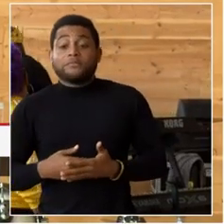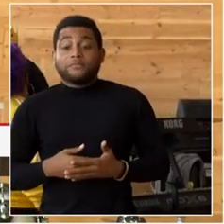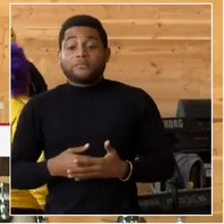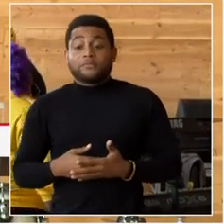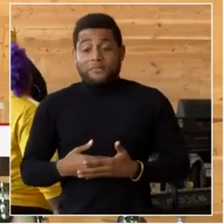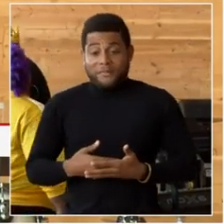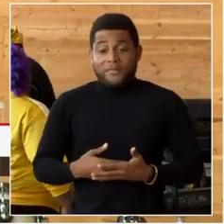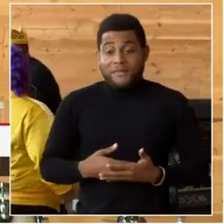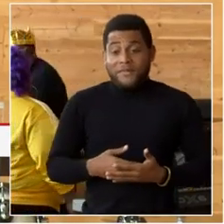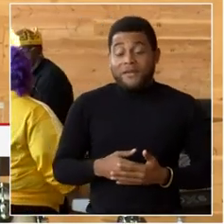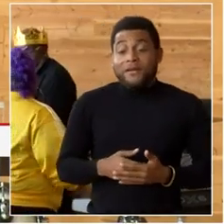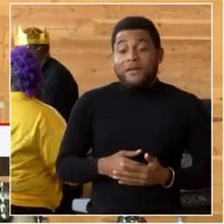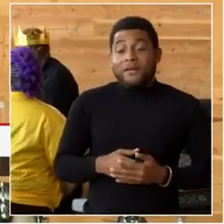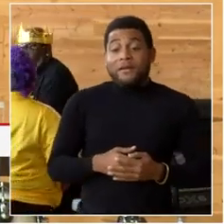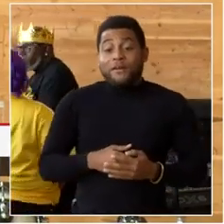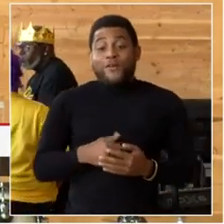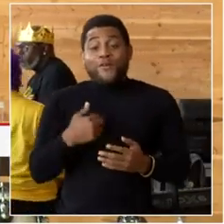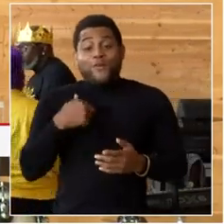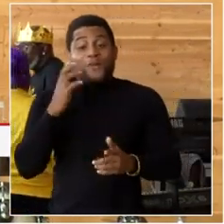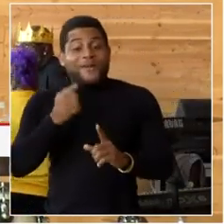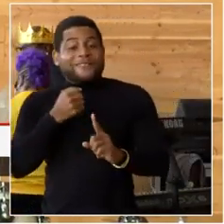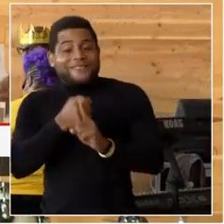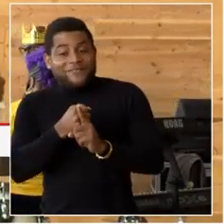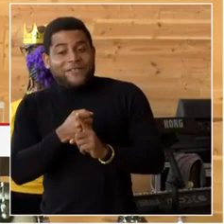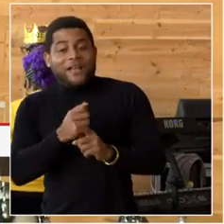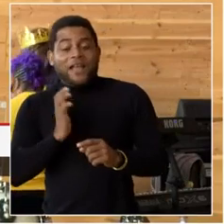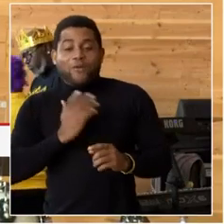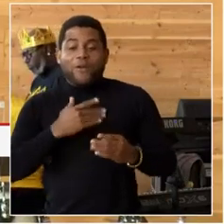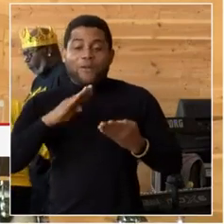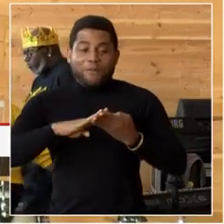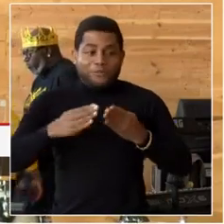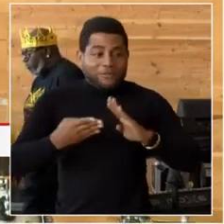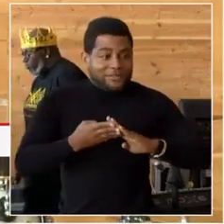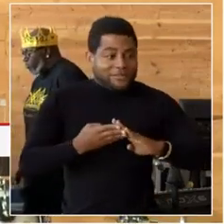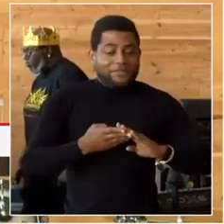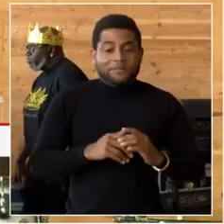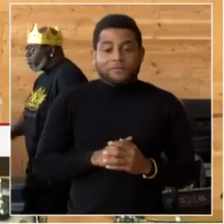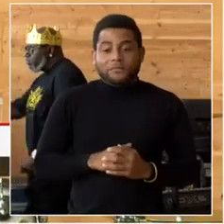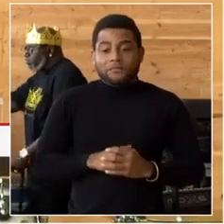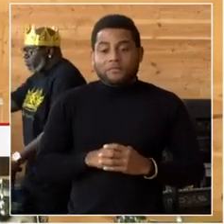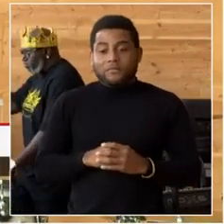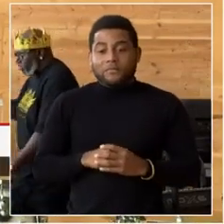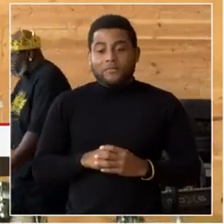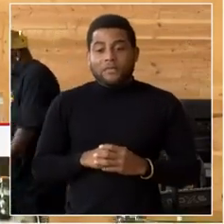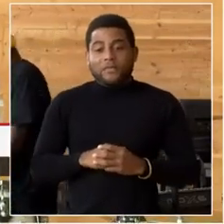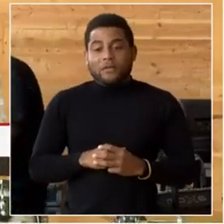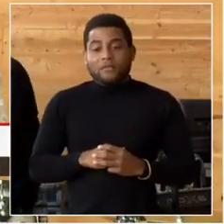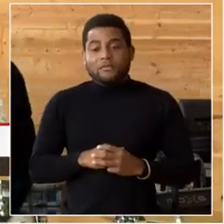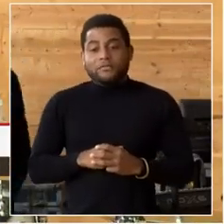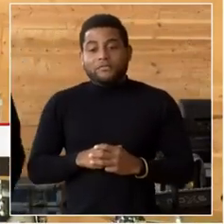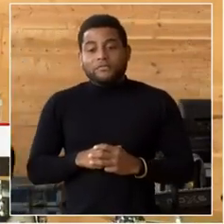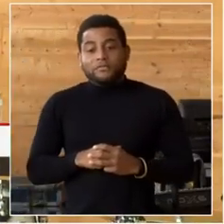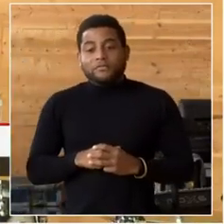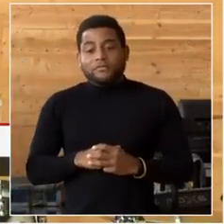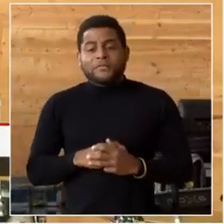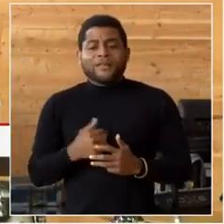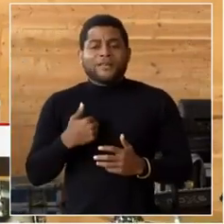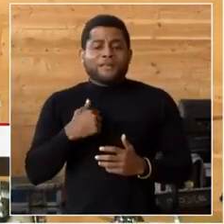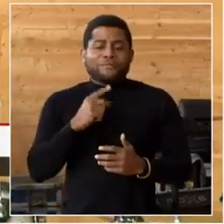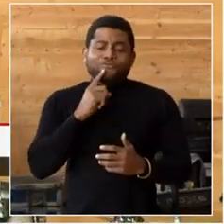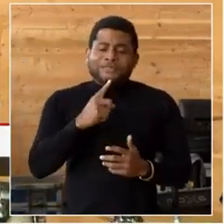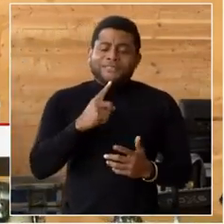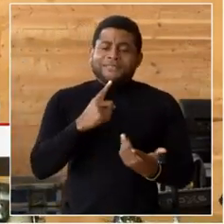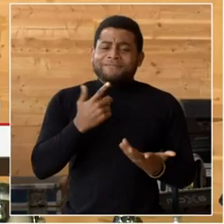so affects our community. So I am just grateful to see you here. I'm grateful to see all